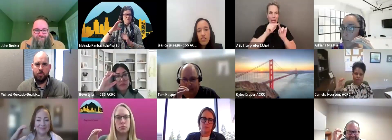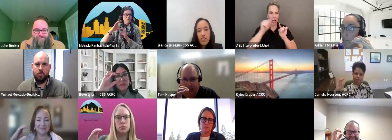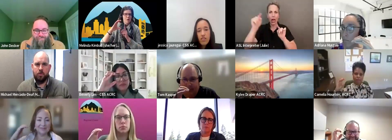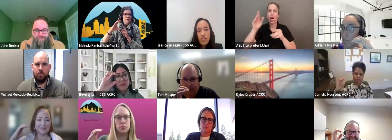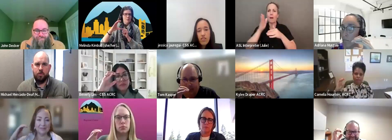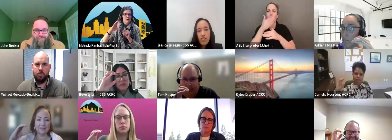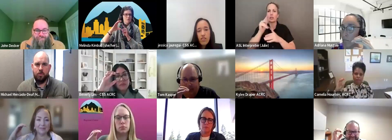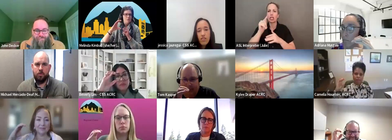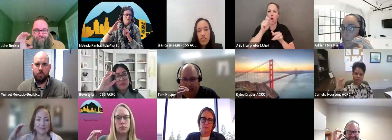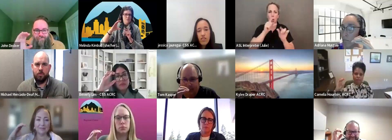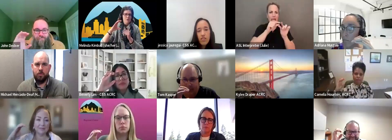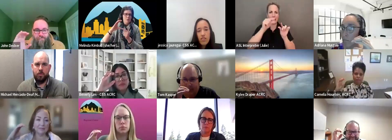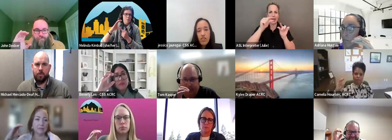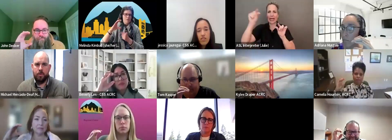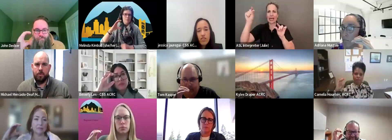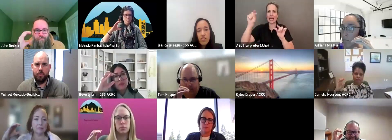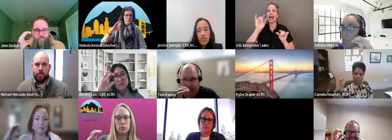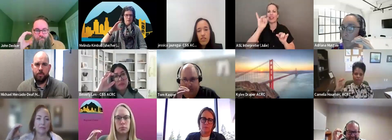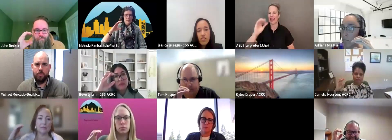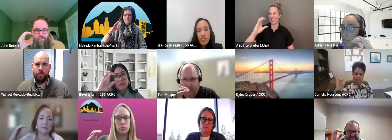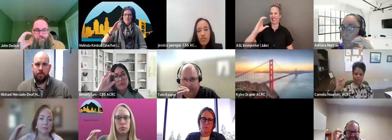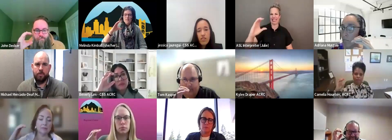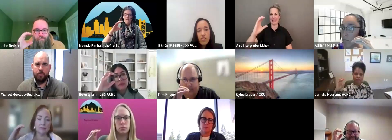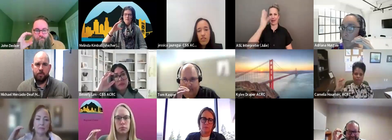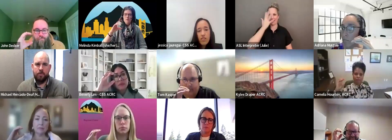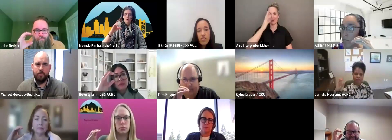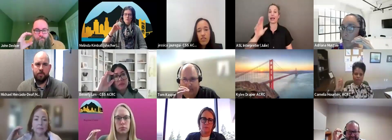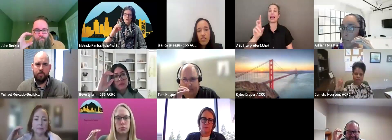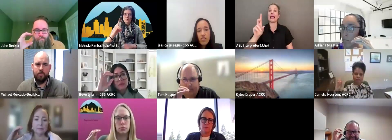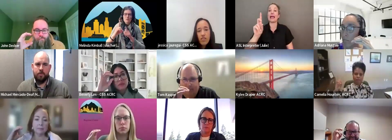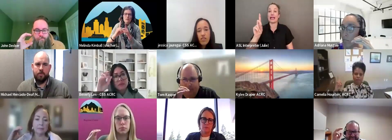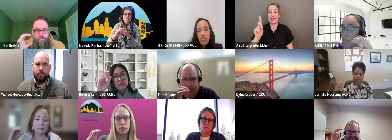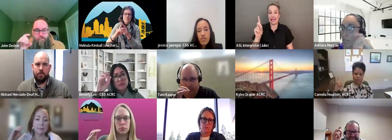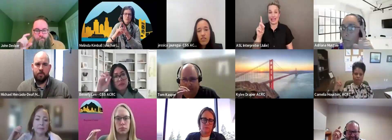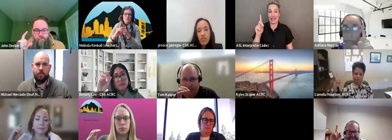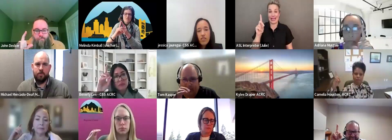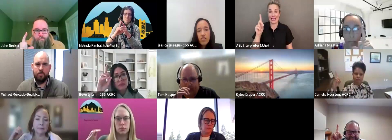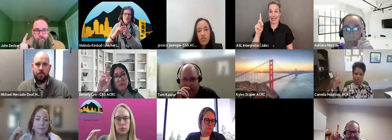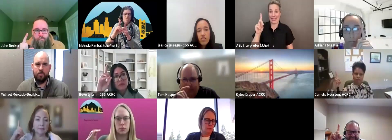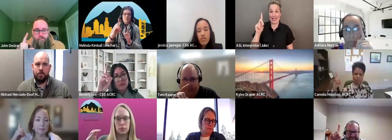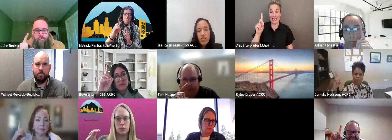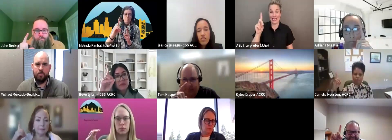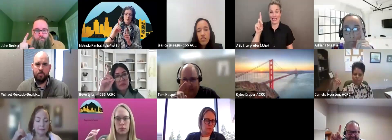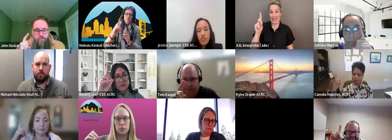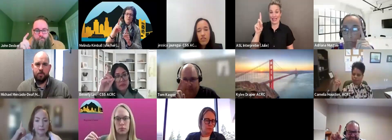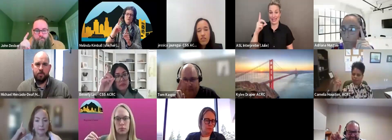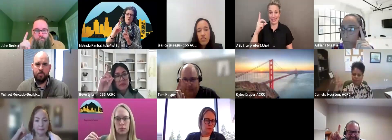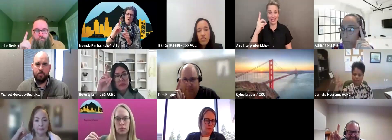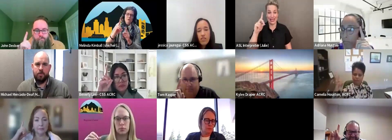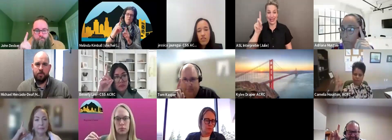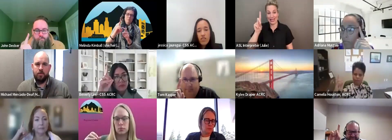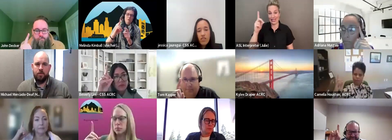this is one of your upper registers, one of your choir symbols. D, you're going to extend your index finger and you're going to